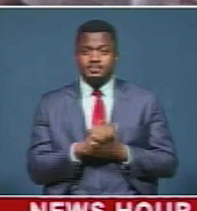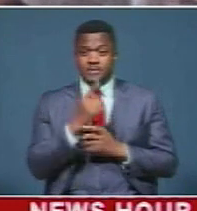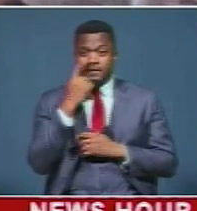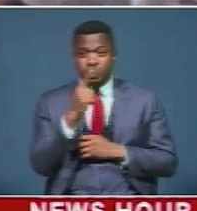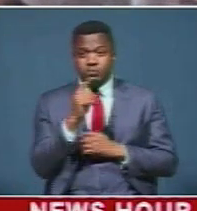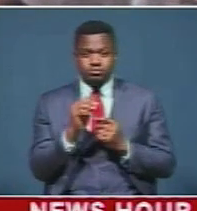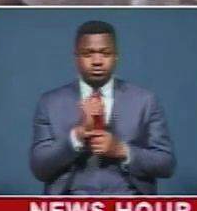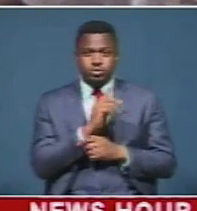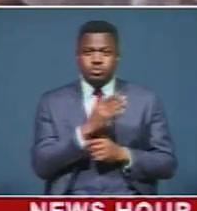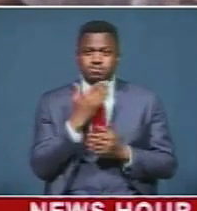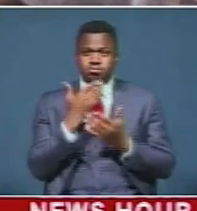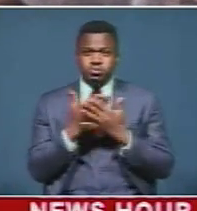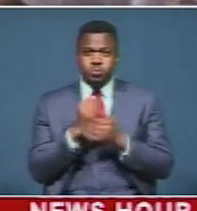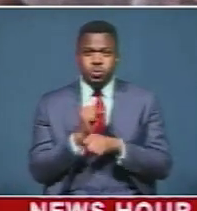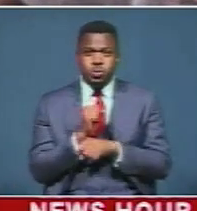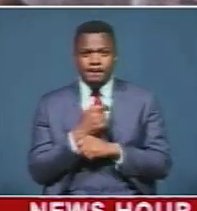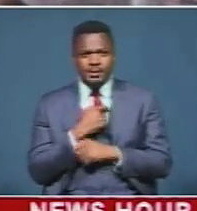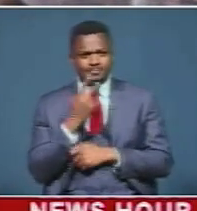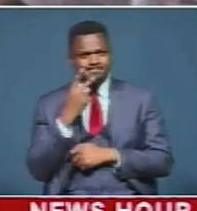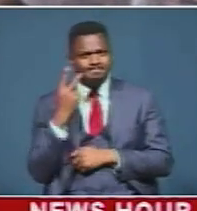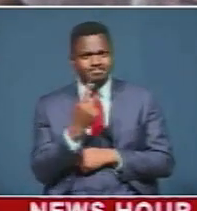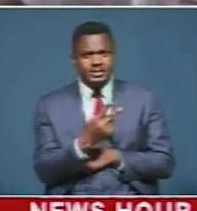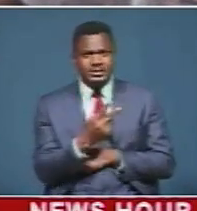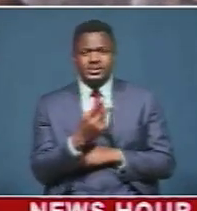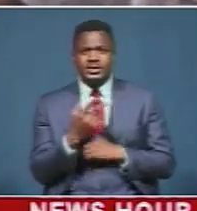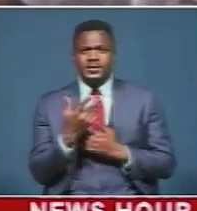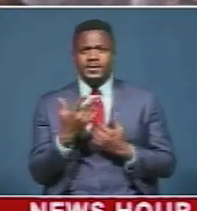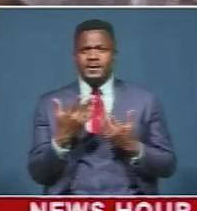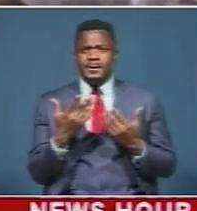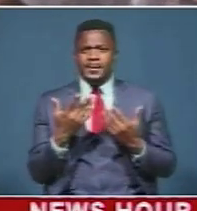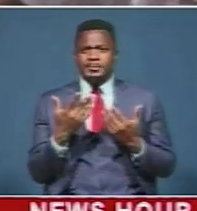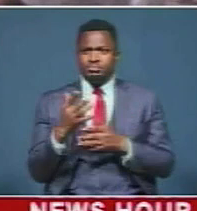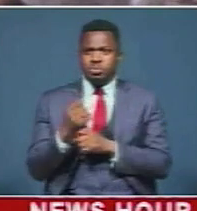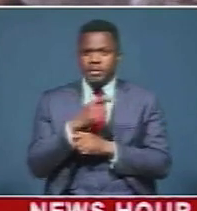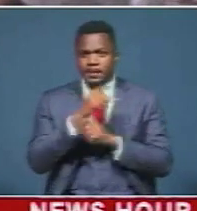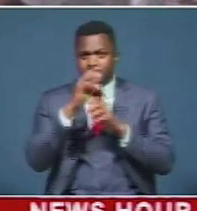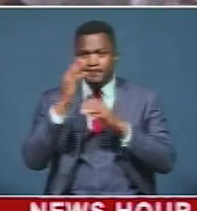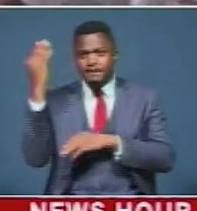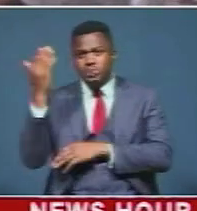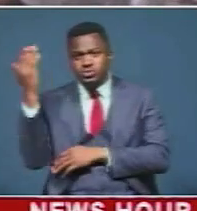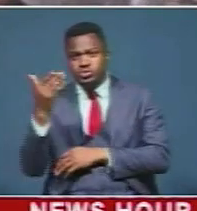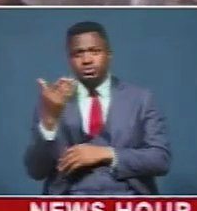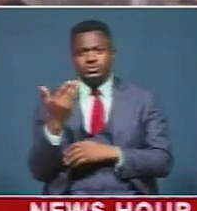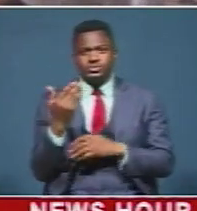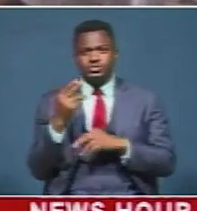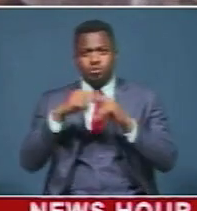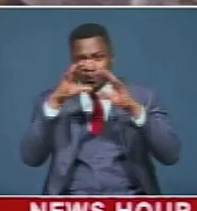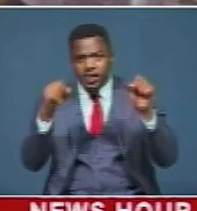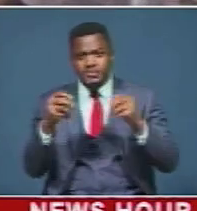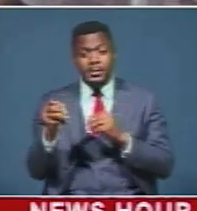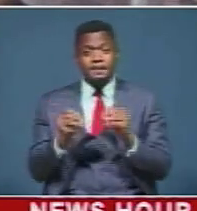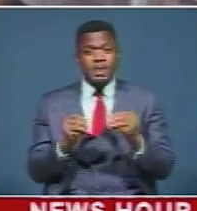for the spirit which I have received in the presentations of both the chairman and of the